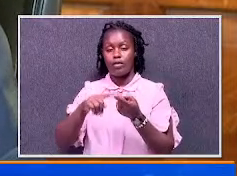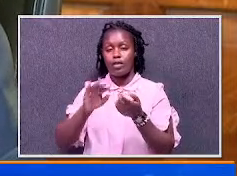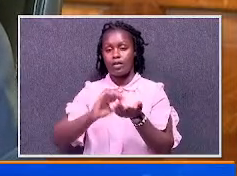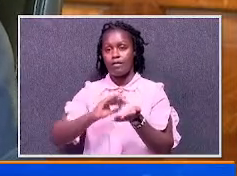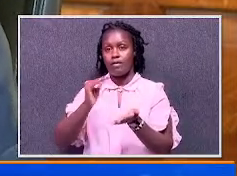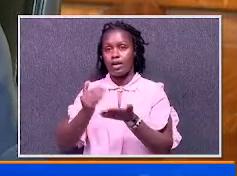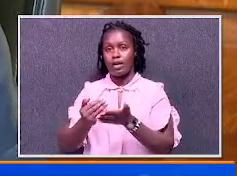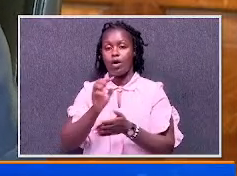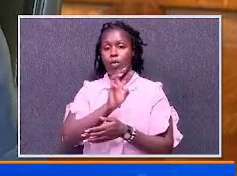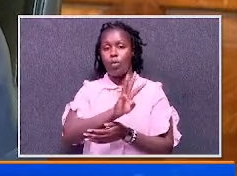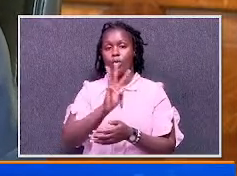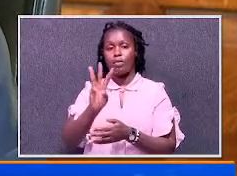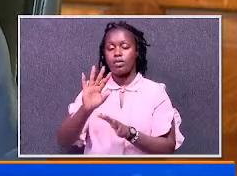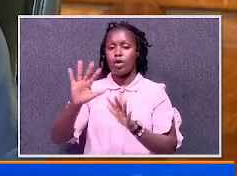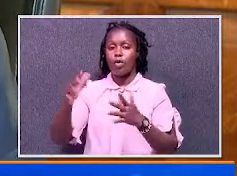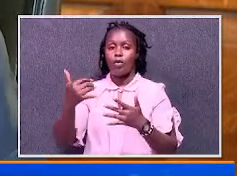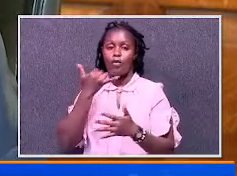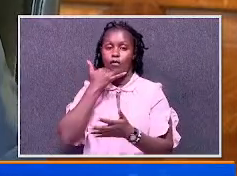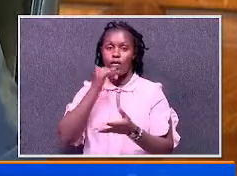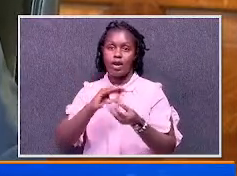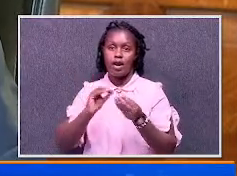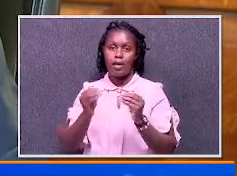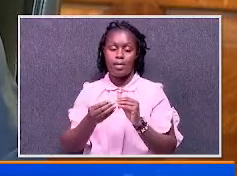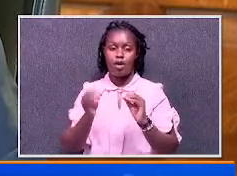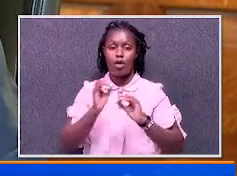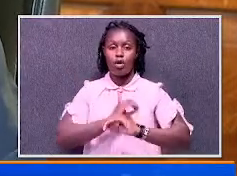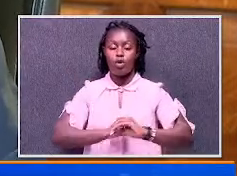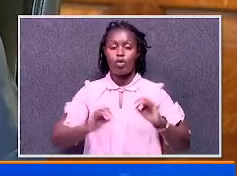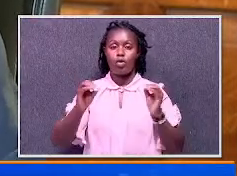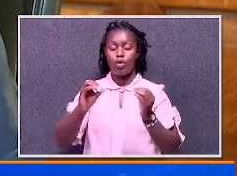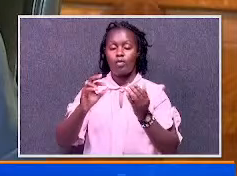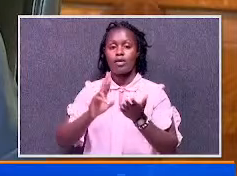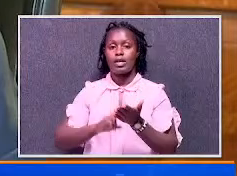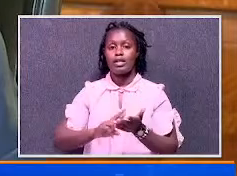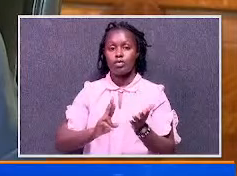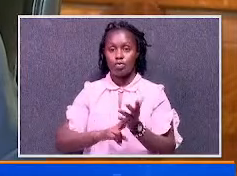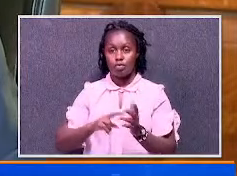website or phone numbers. No registration is required,